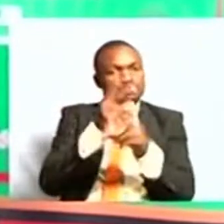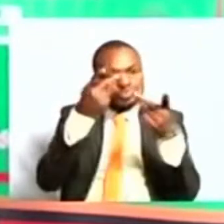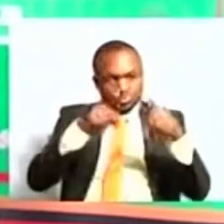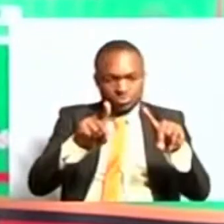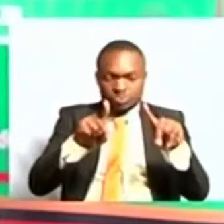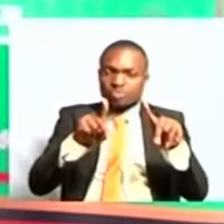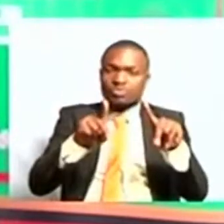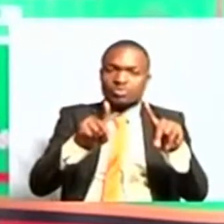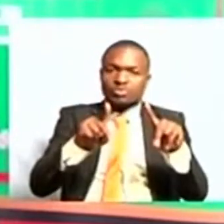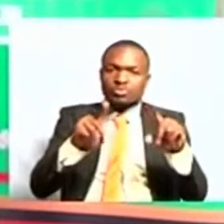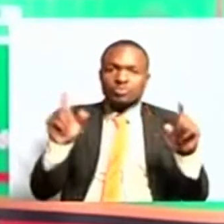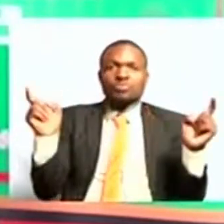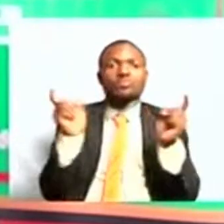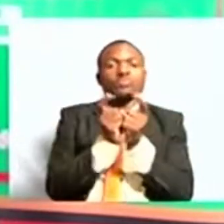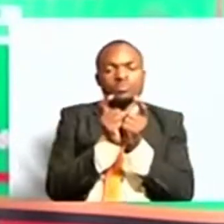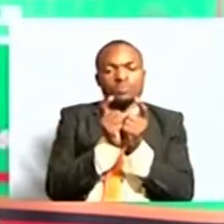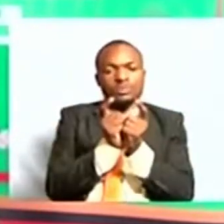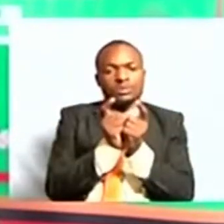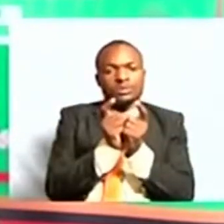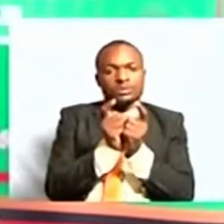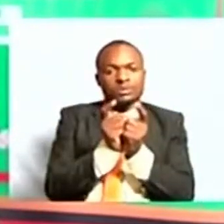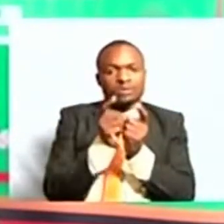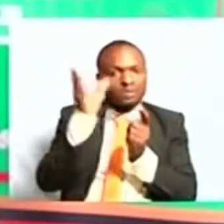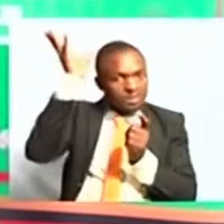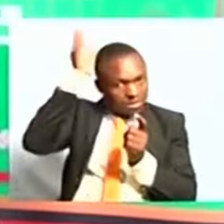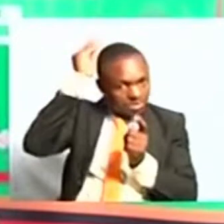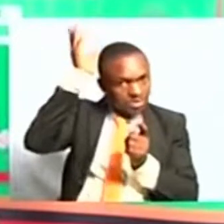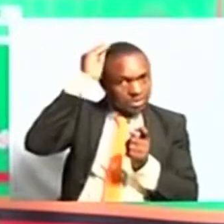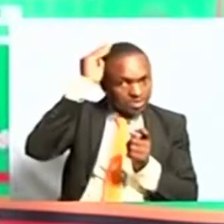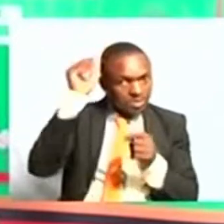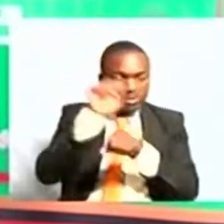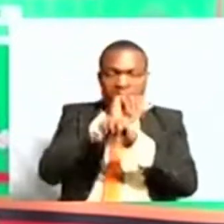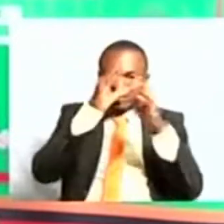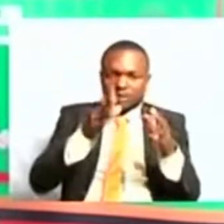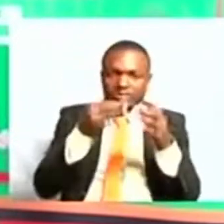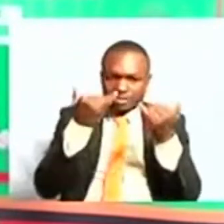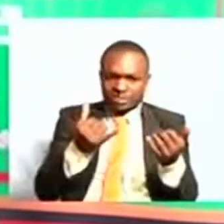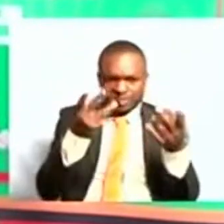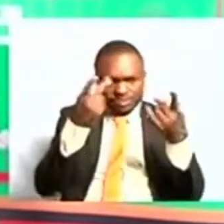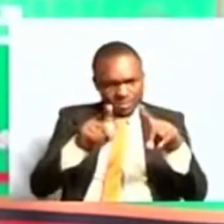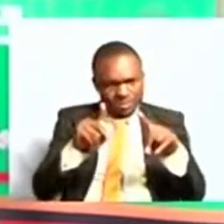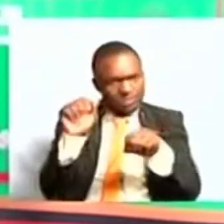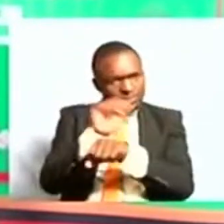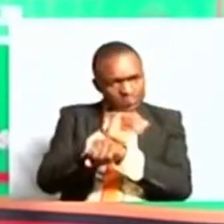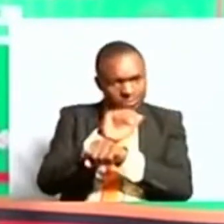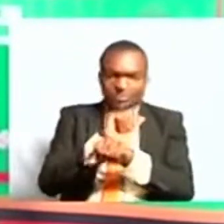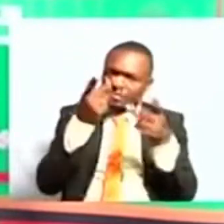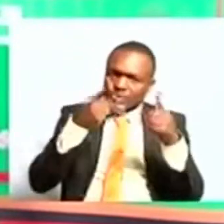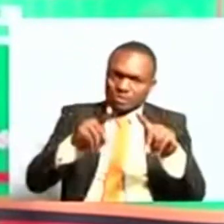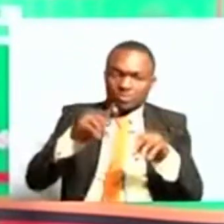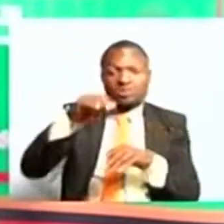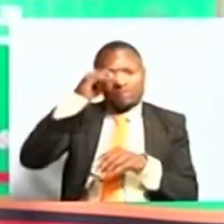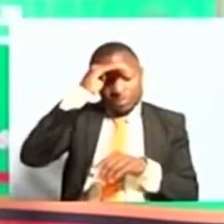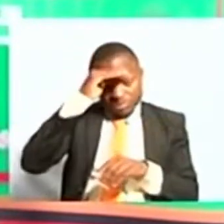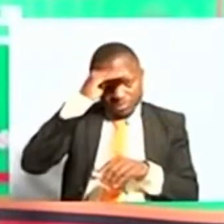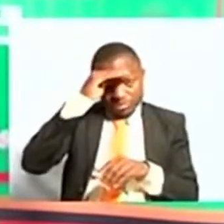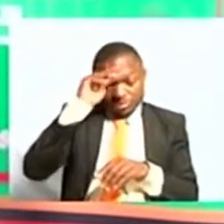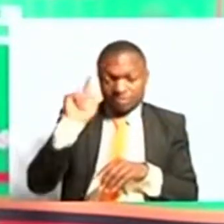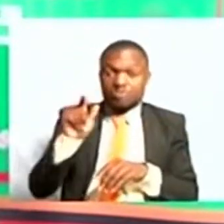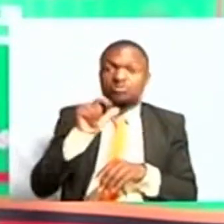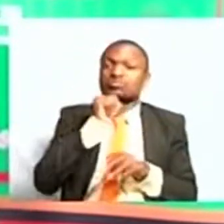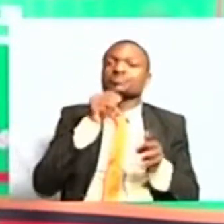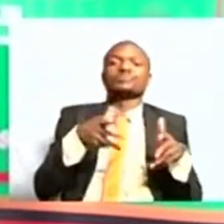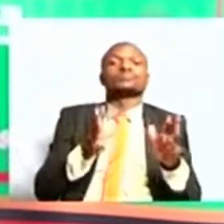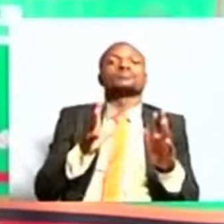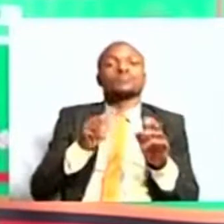have met a taxi driver. Most drivers now, they only drive when they are drunk, which is not